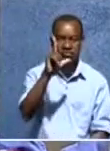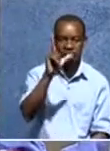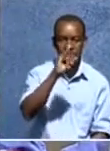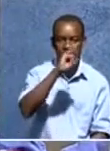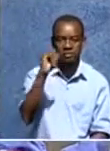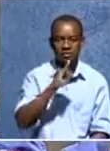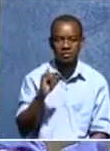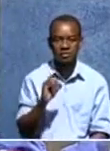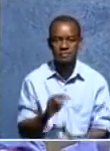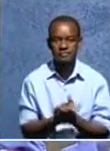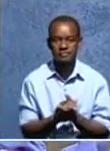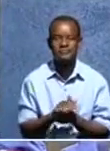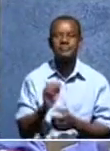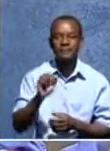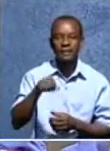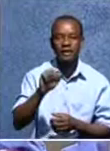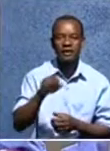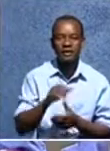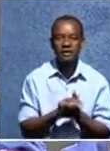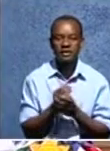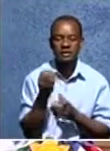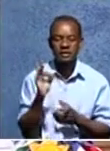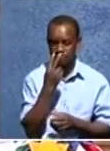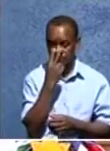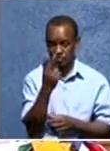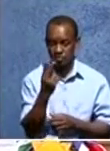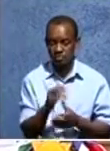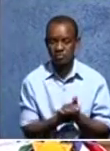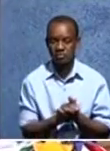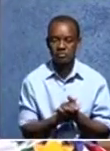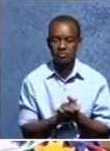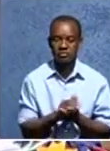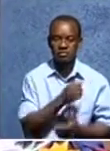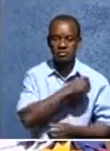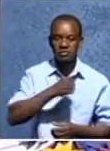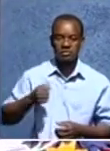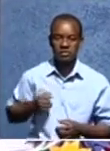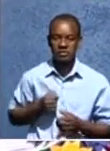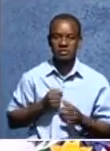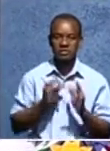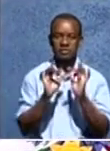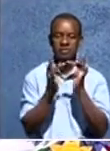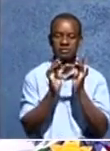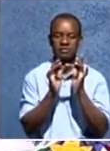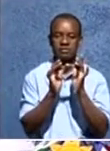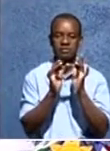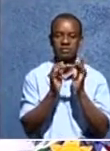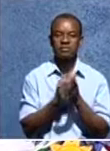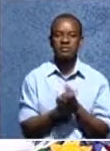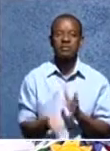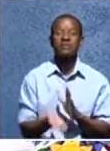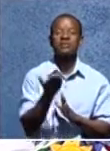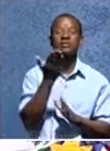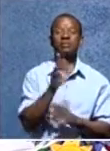Yeah, basically, Lüderitz. If you look at our website, on the top 10 destinations in Namibia, Lüderitz features